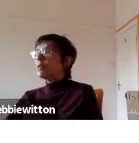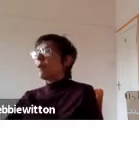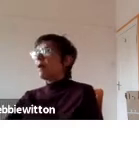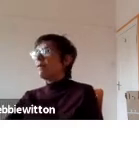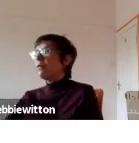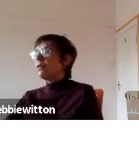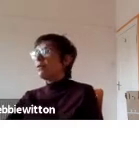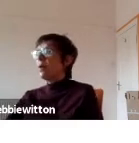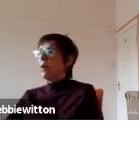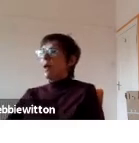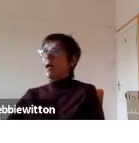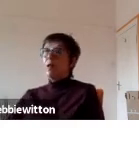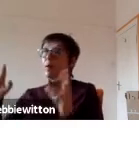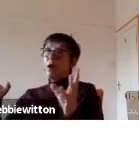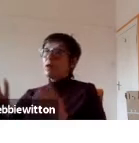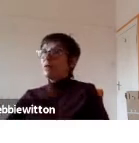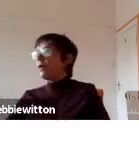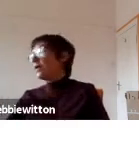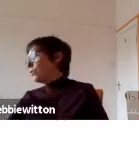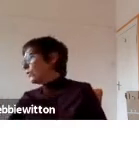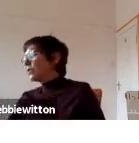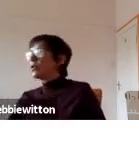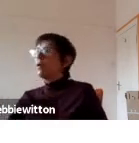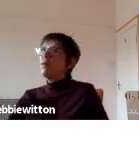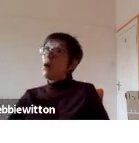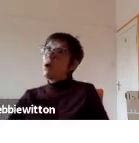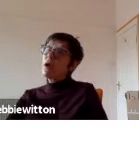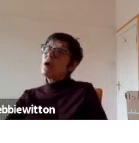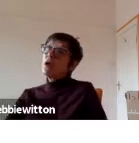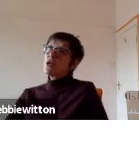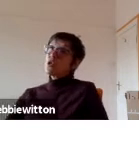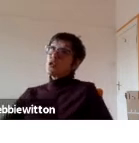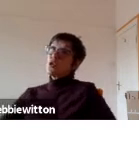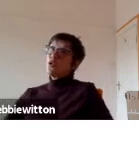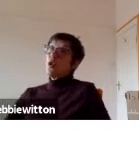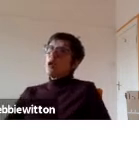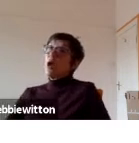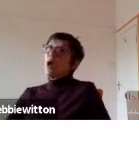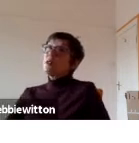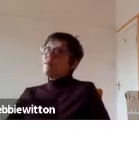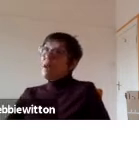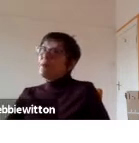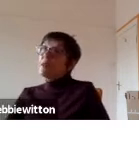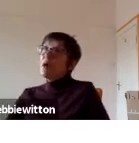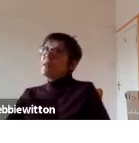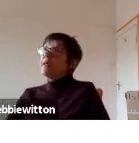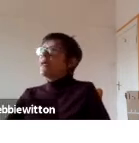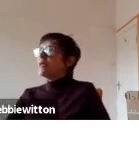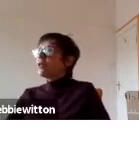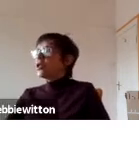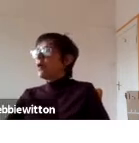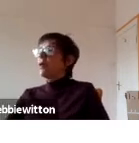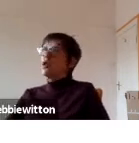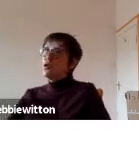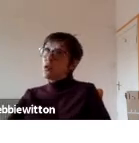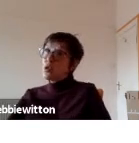glitches with the platform, help, I can't do this, or this has gone wrong, to development ideas,